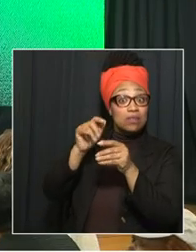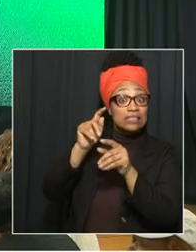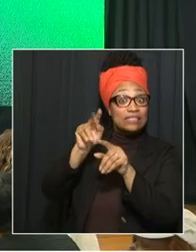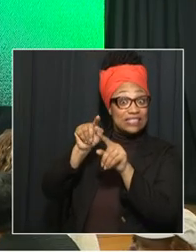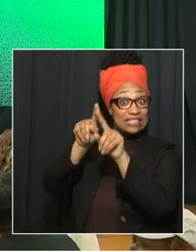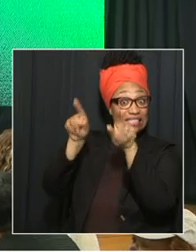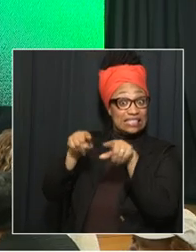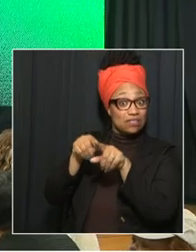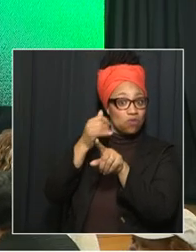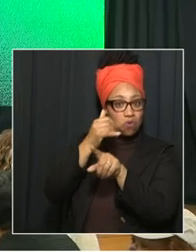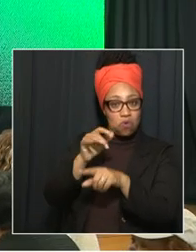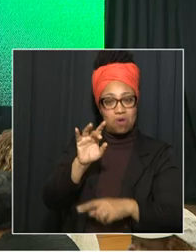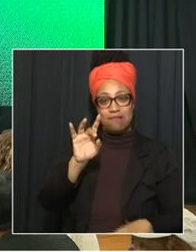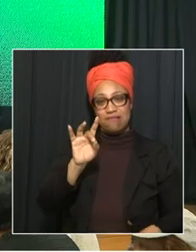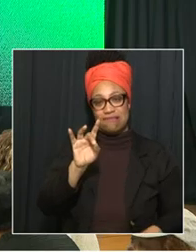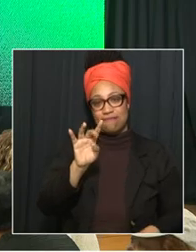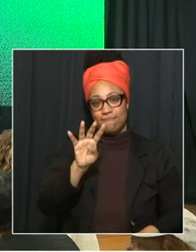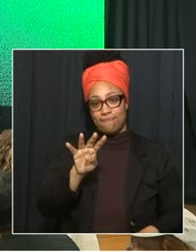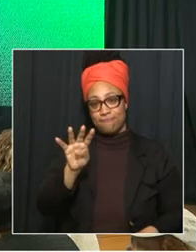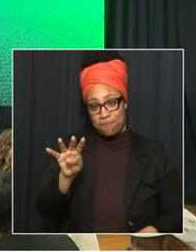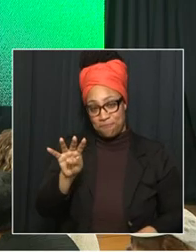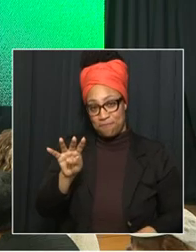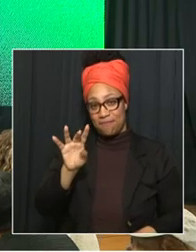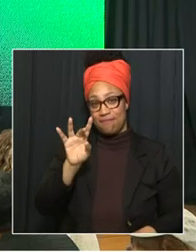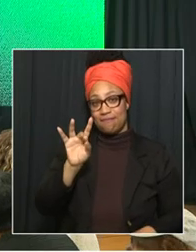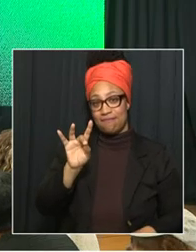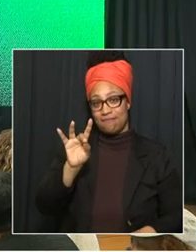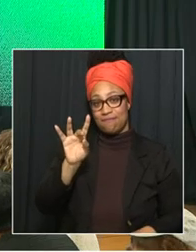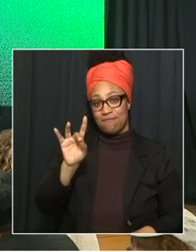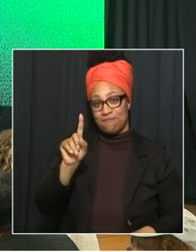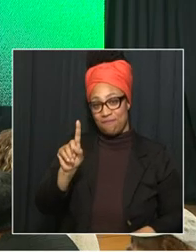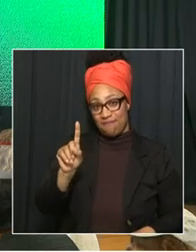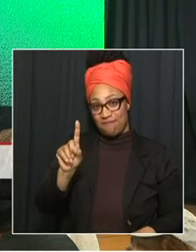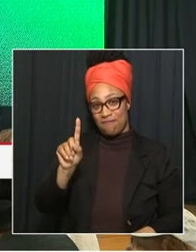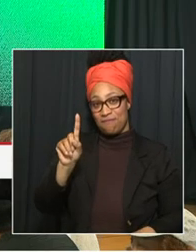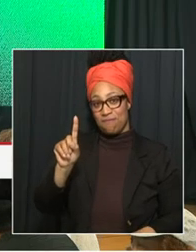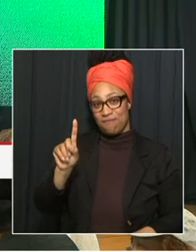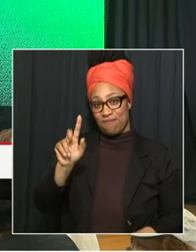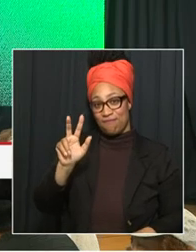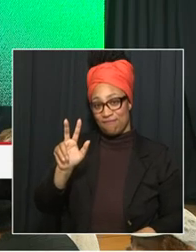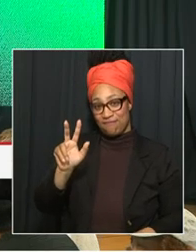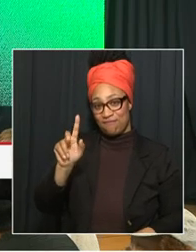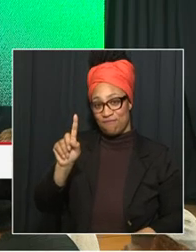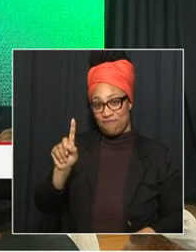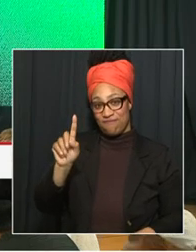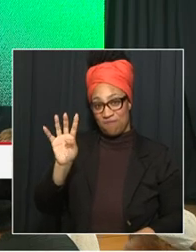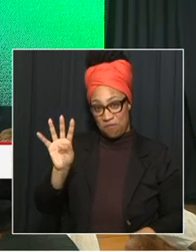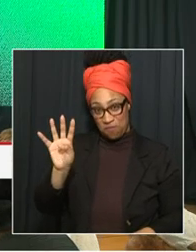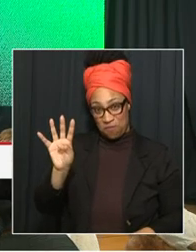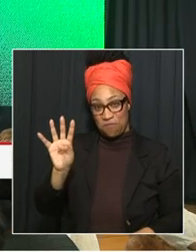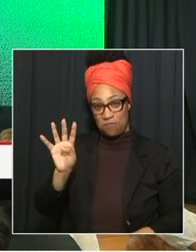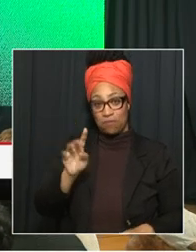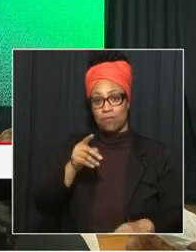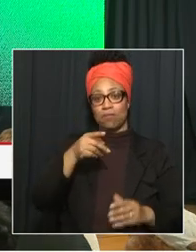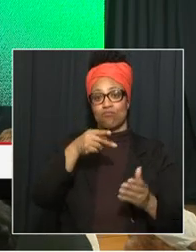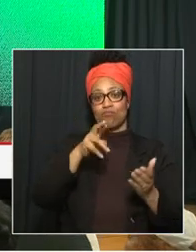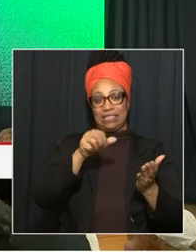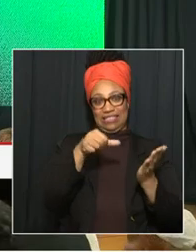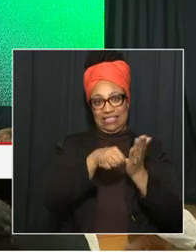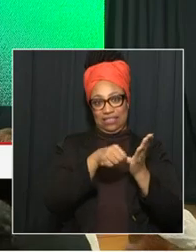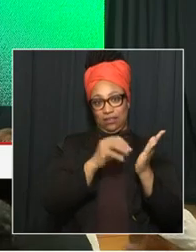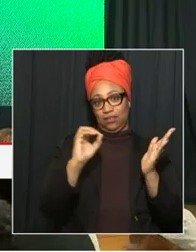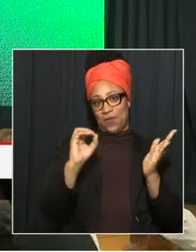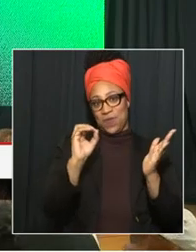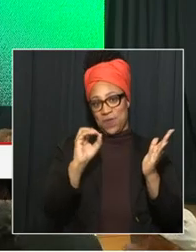844-881-1314. If you have a question, press 0 and we'll try to get to you. So without further ado, I'll turn it over to Mayor Bowser. Good morning,